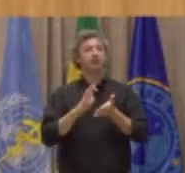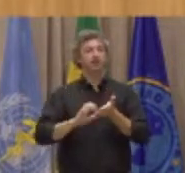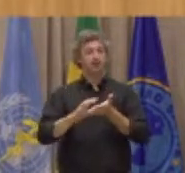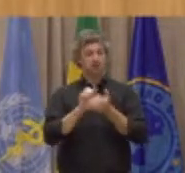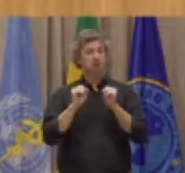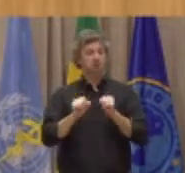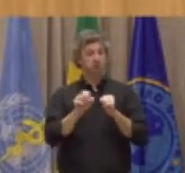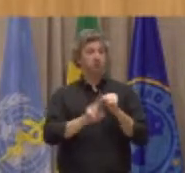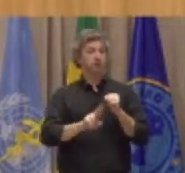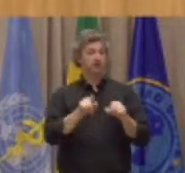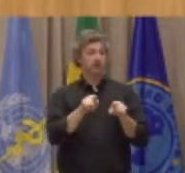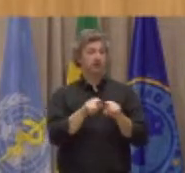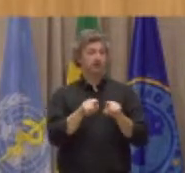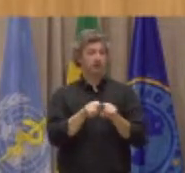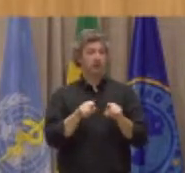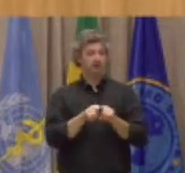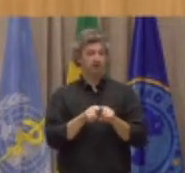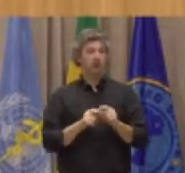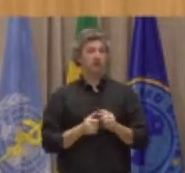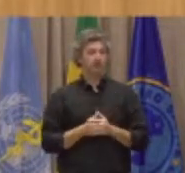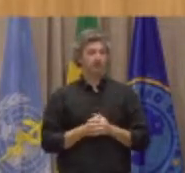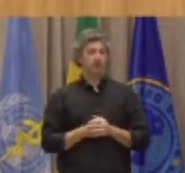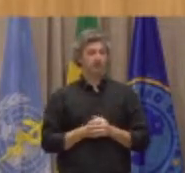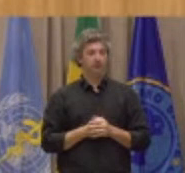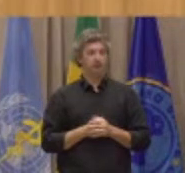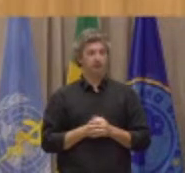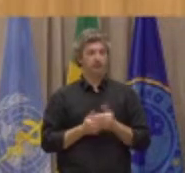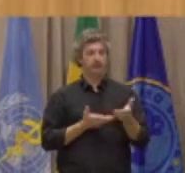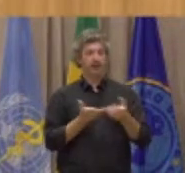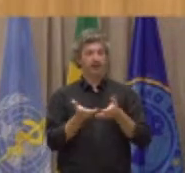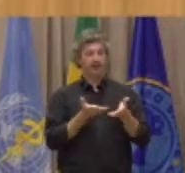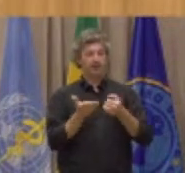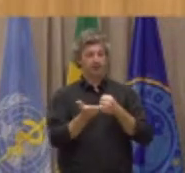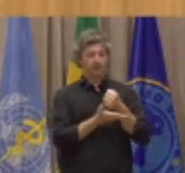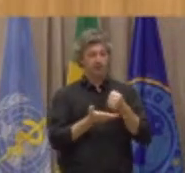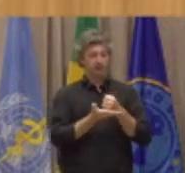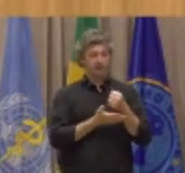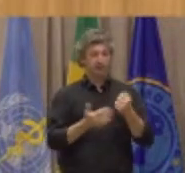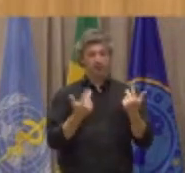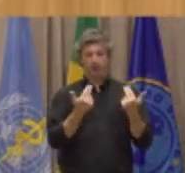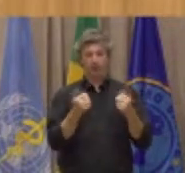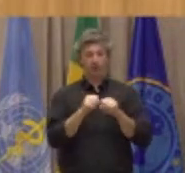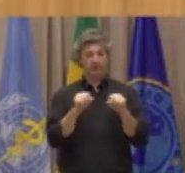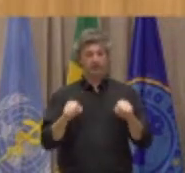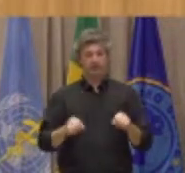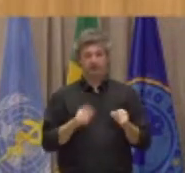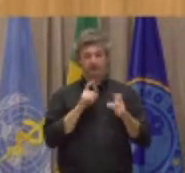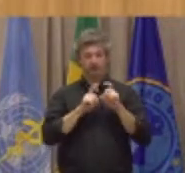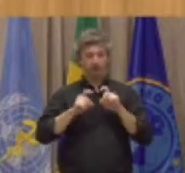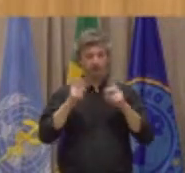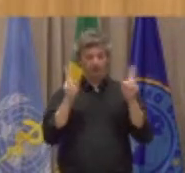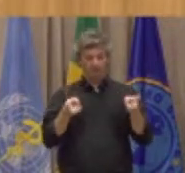mining could be used in the primary health service.